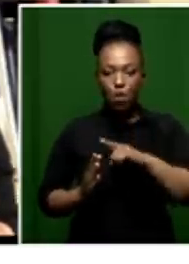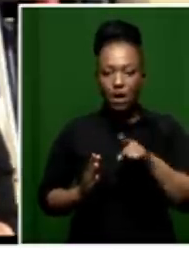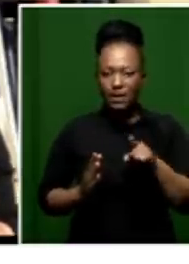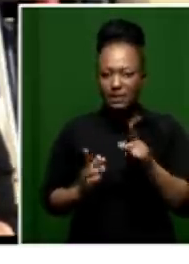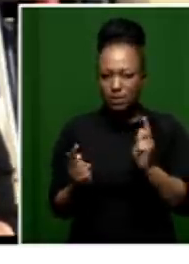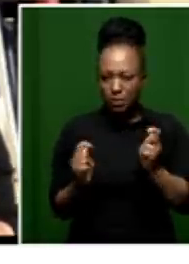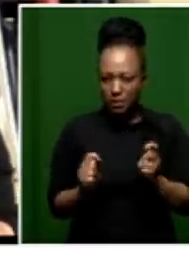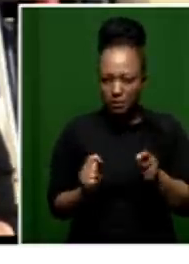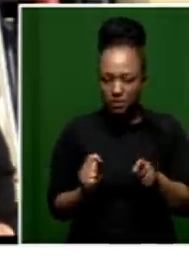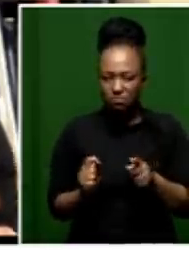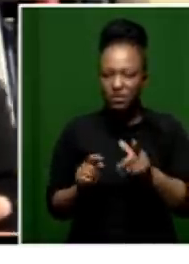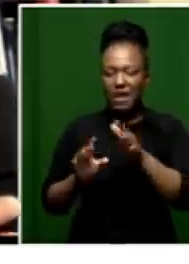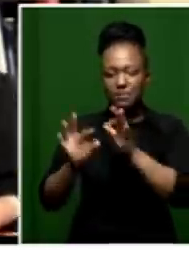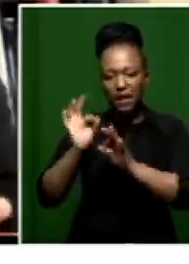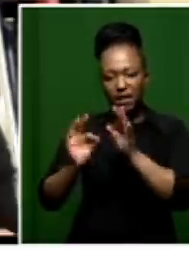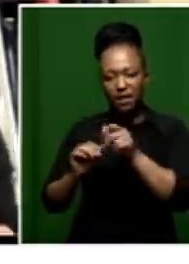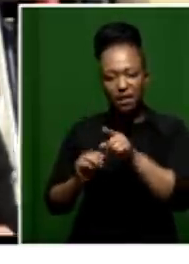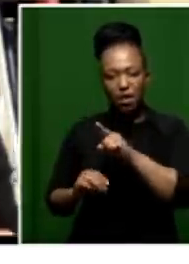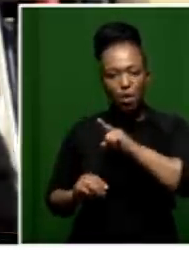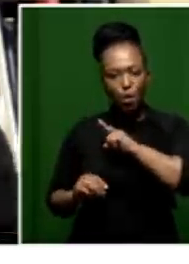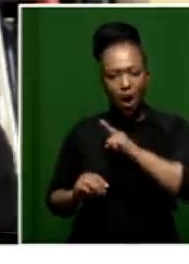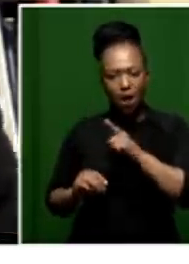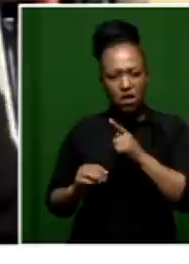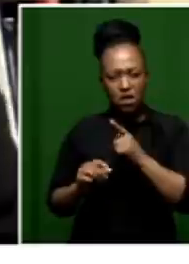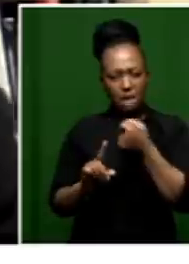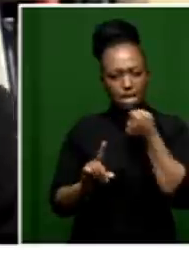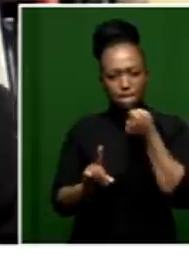that to us, and also what is driving this spike?